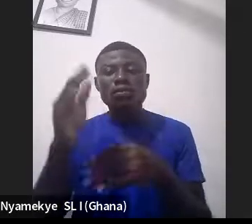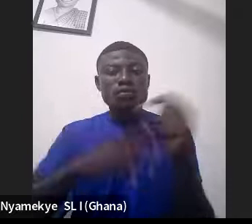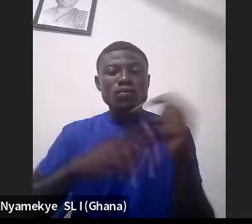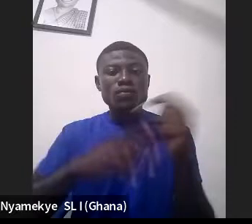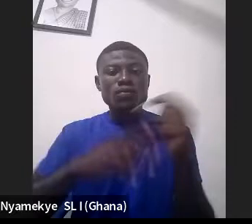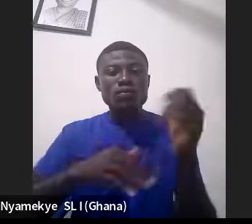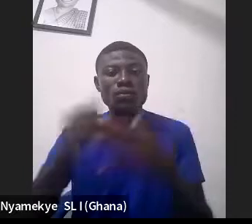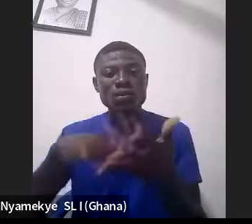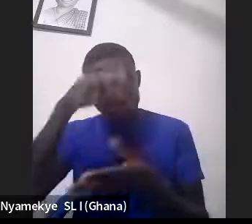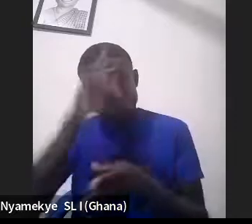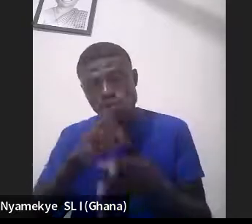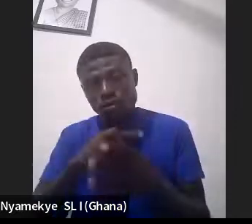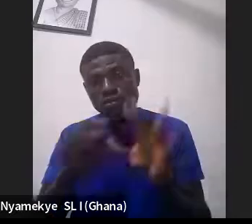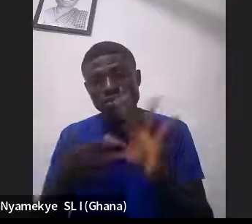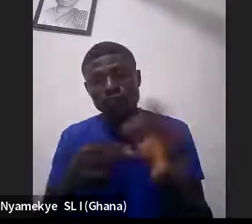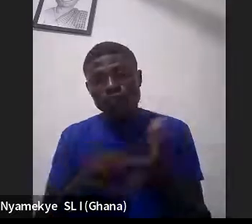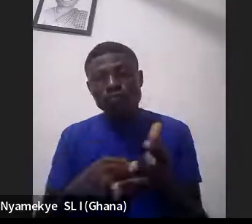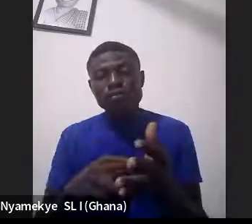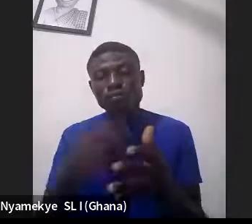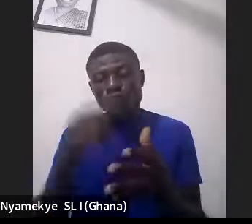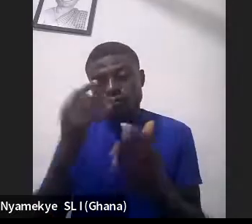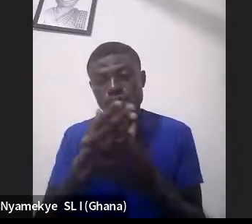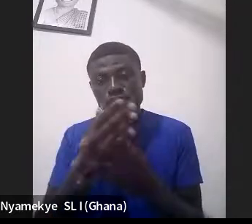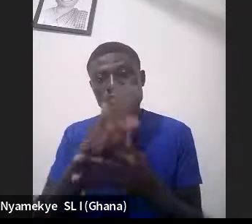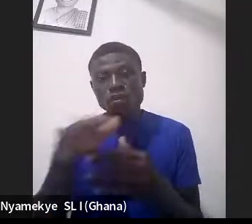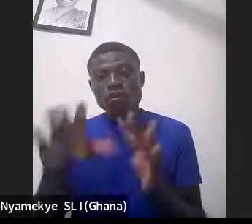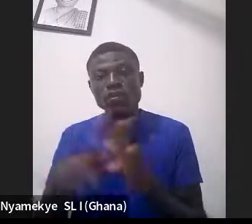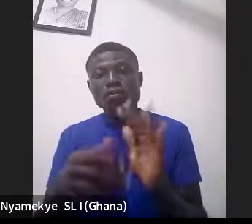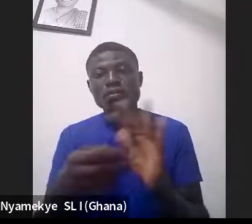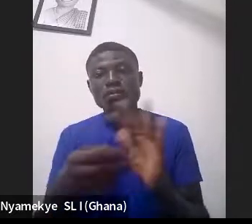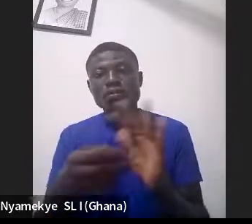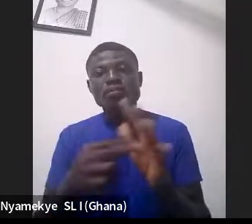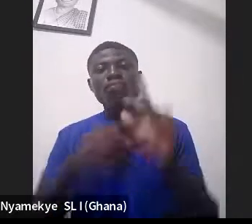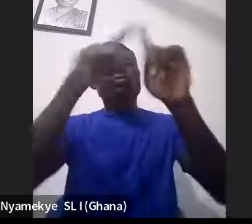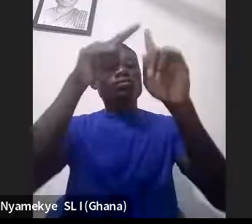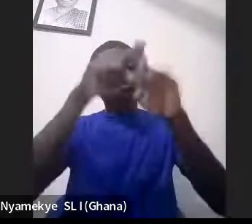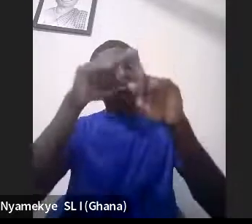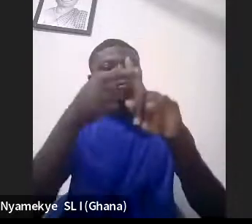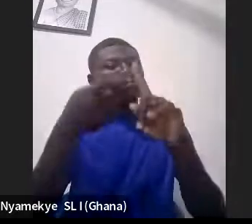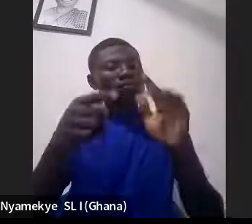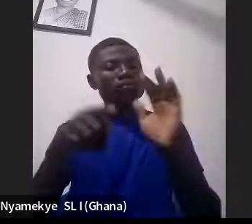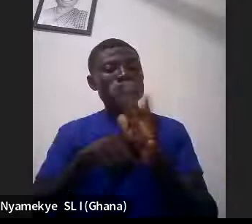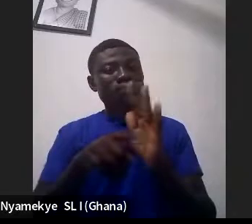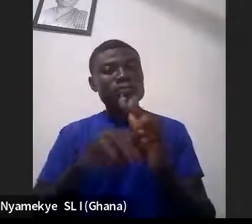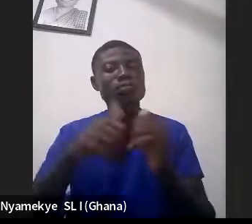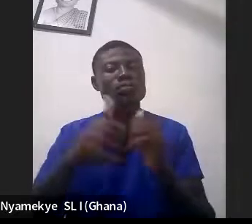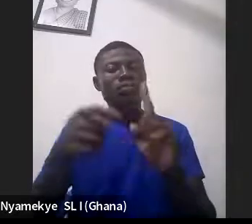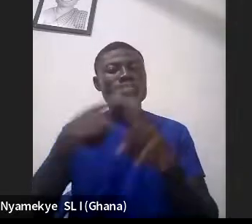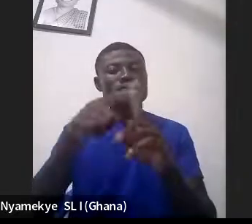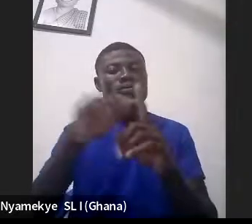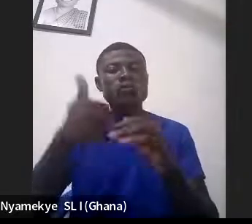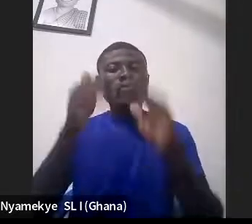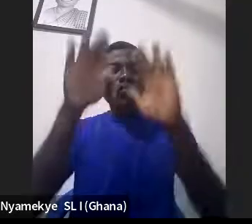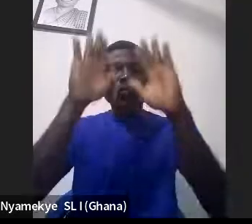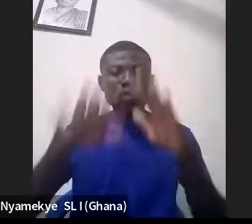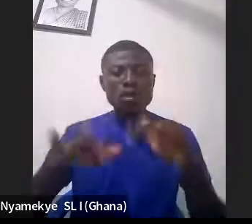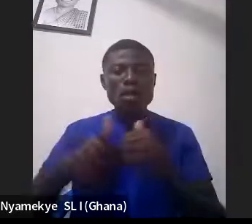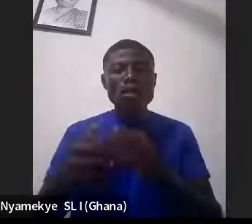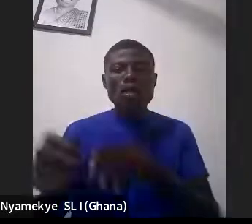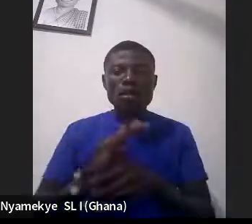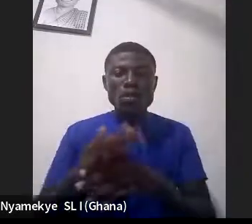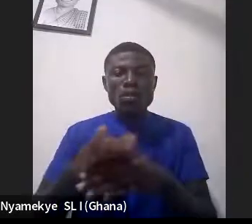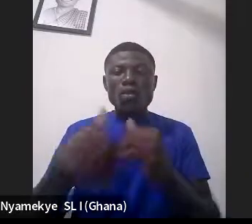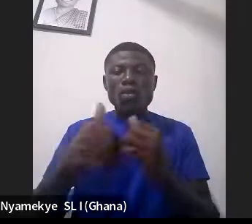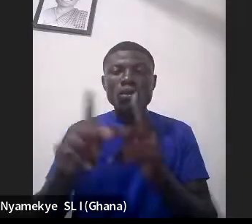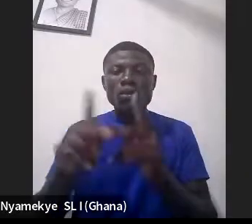is to kids. It talks about strengths and all the fantastic inventors and entrepreneurs that are dyslexic. So it's a